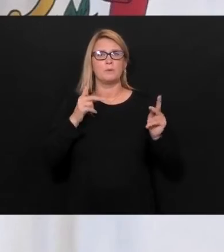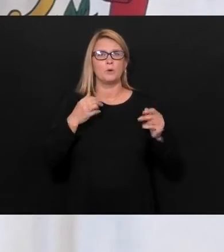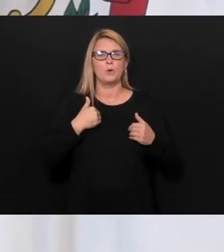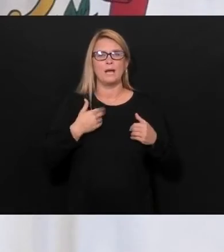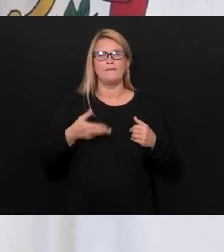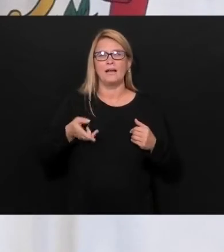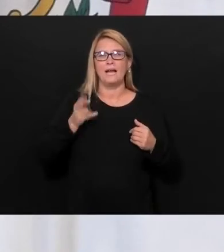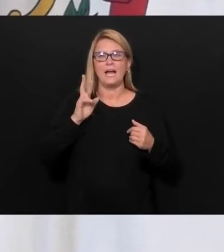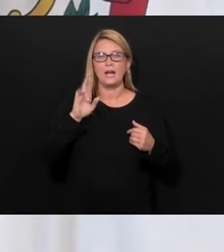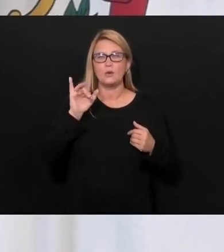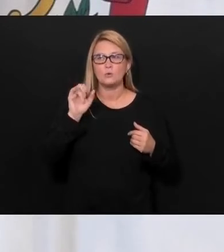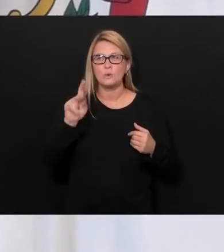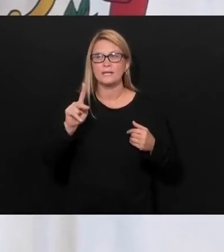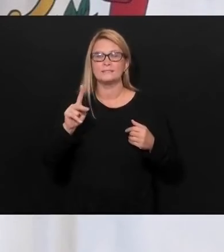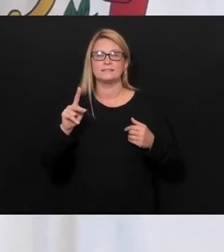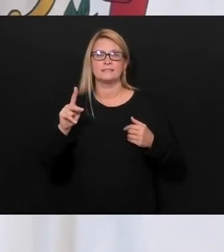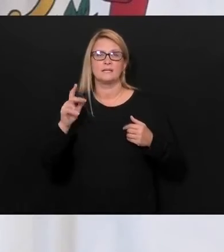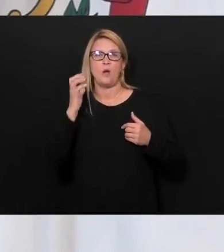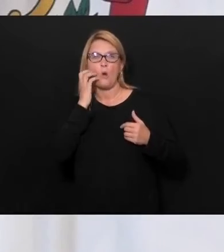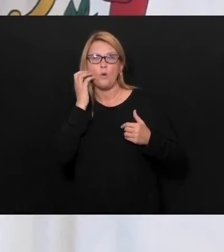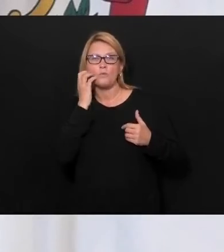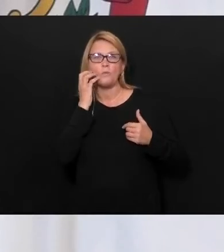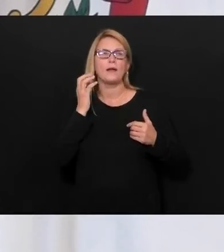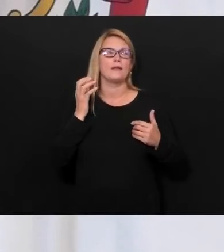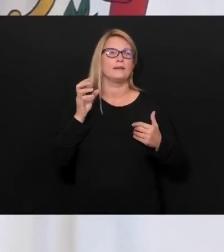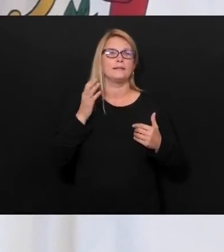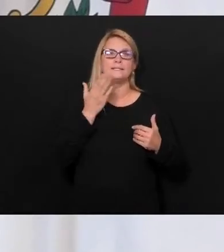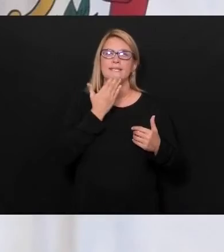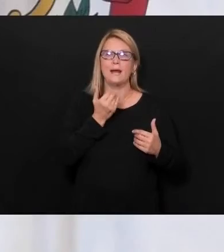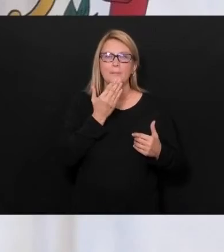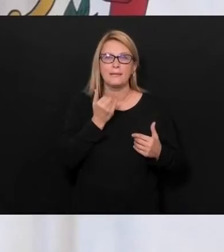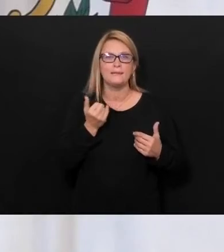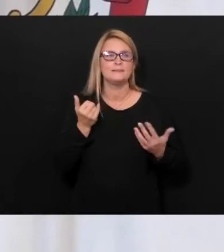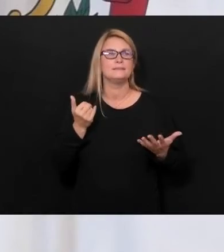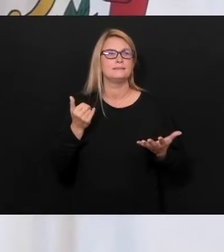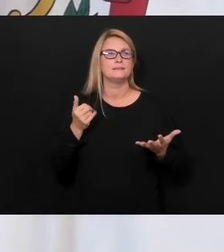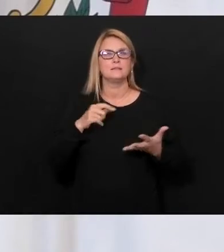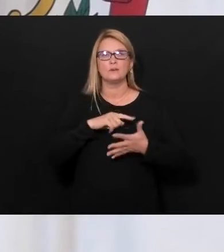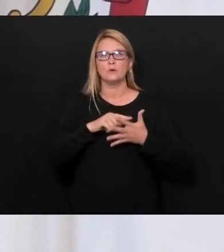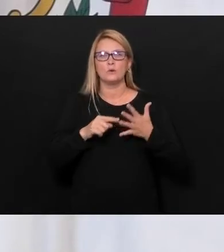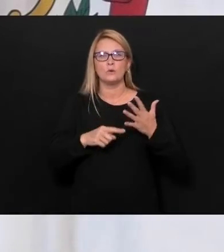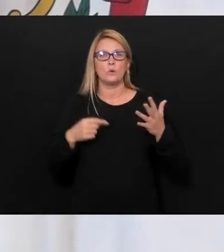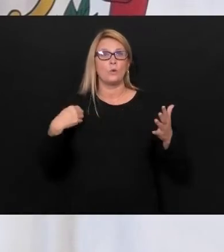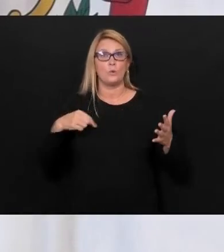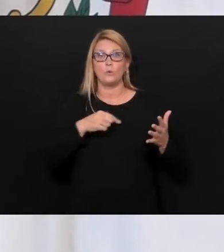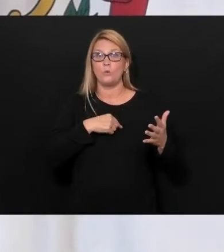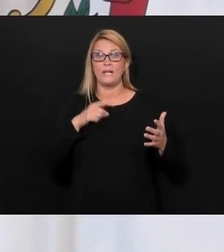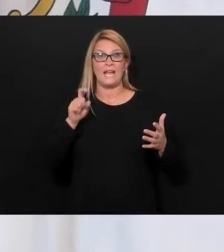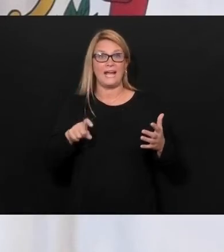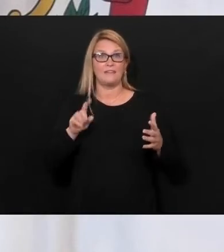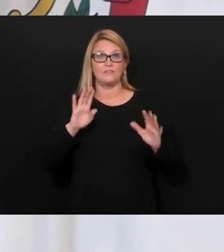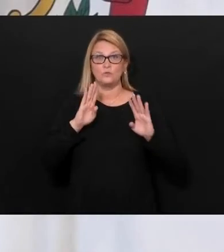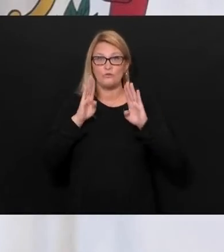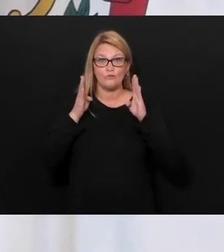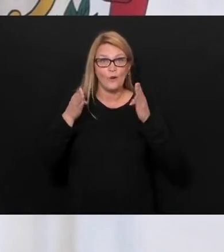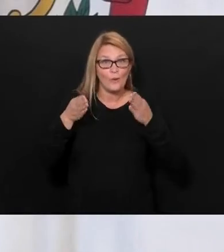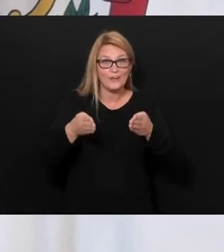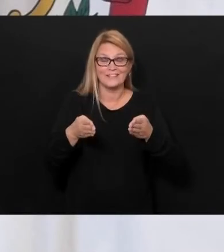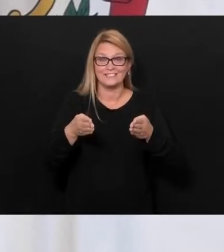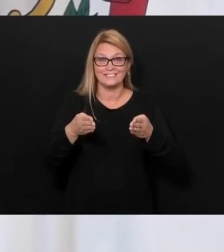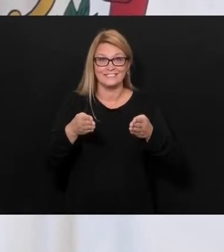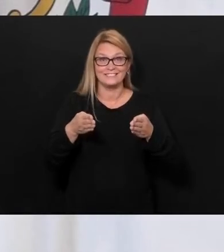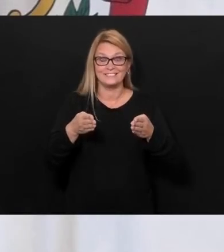factors. They're overweight, they've got diabetes, whatever it may be. We have got to first and foremost dial in, and I said it